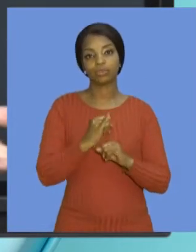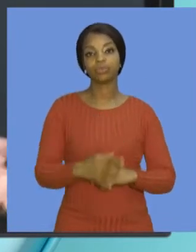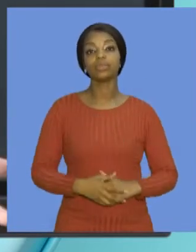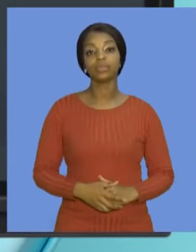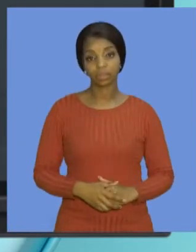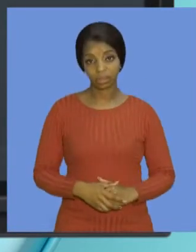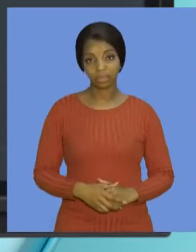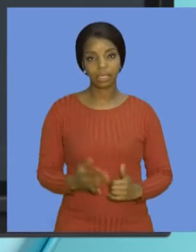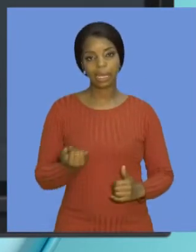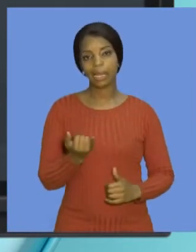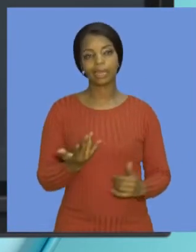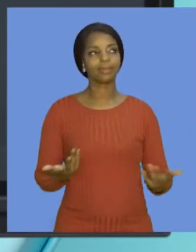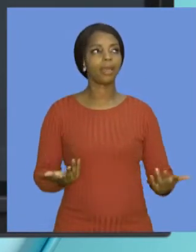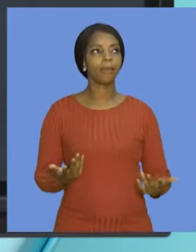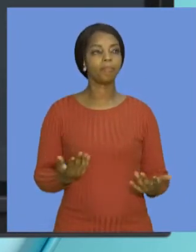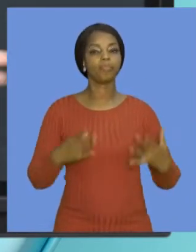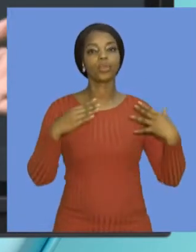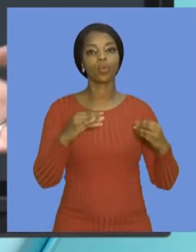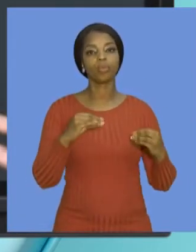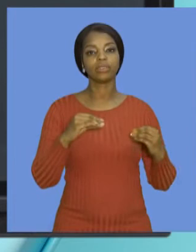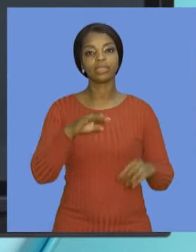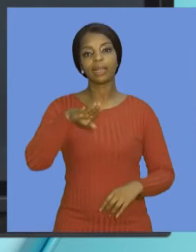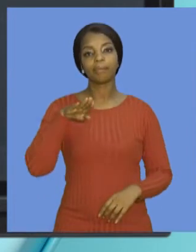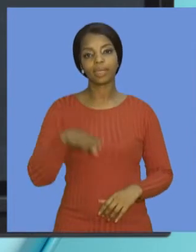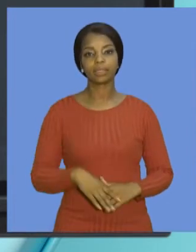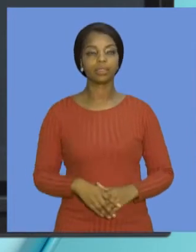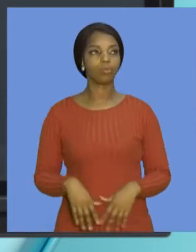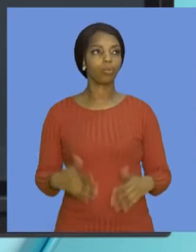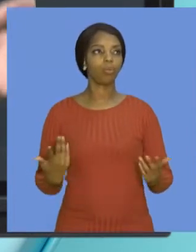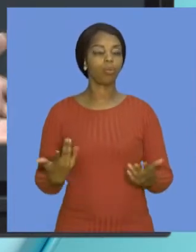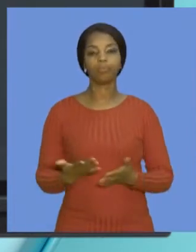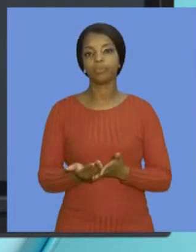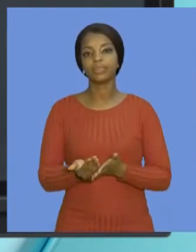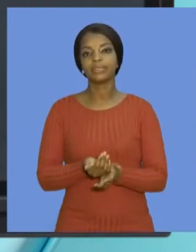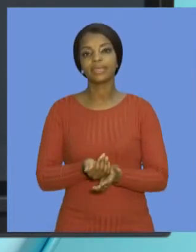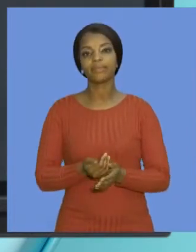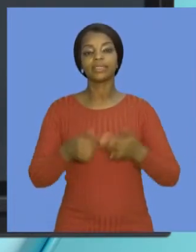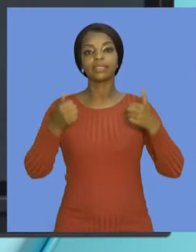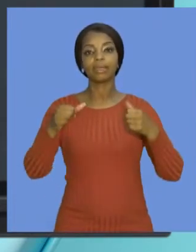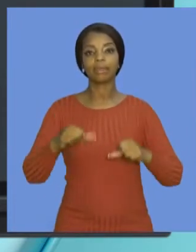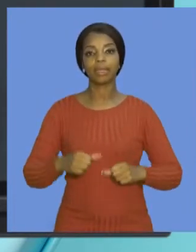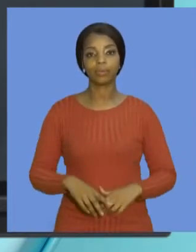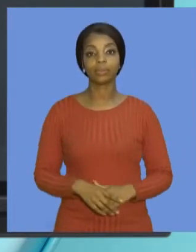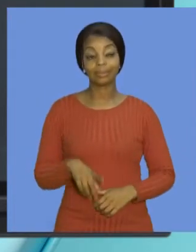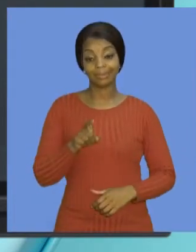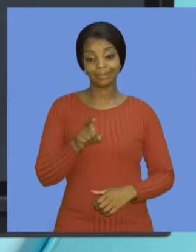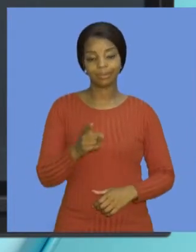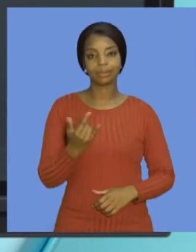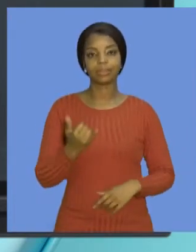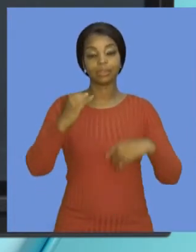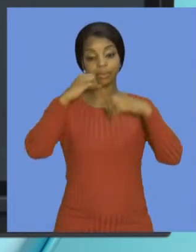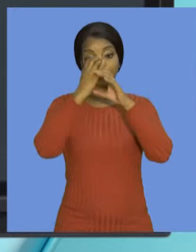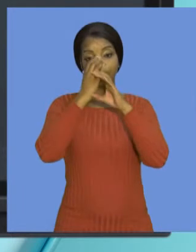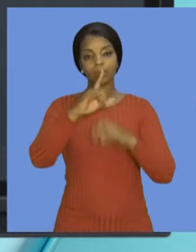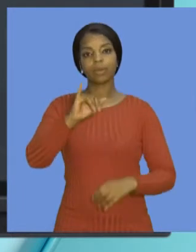a commercial bank or a savings account with a certain company, and also that's what we're going to look at, and